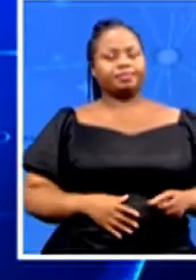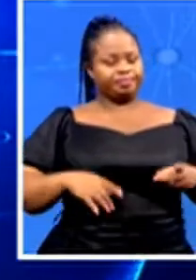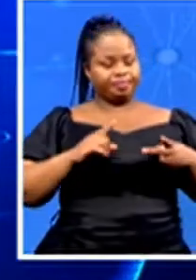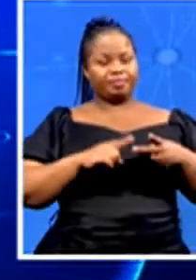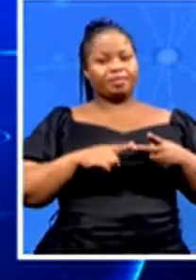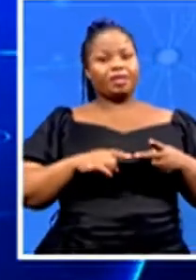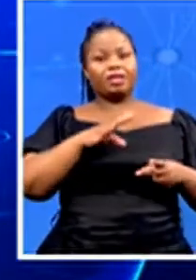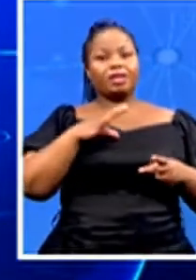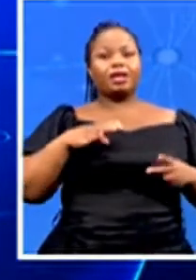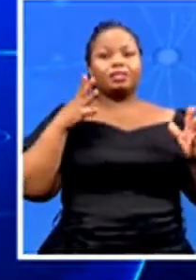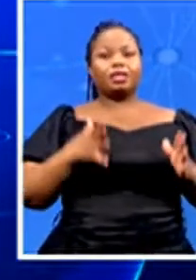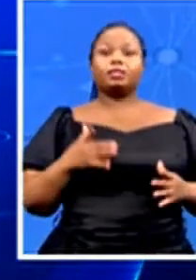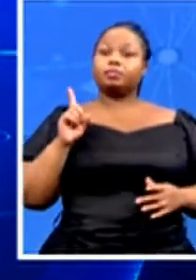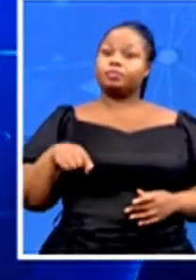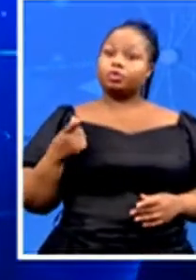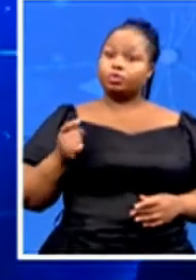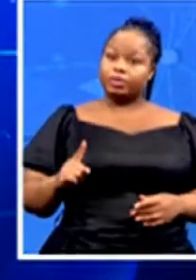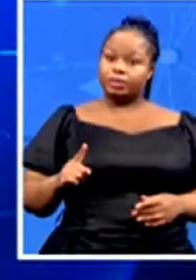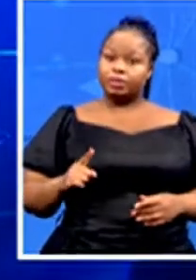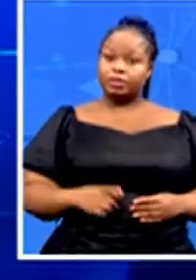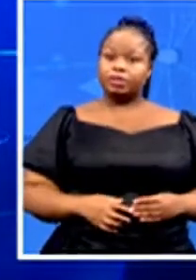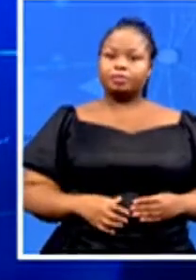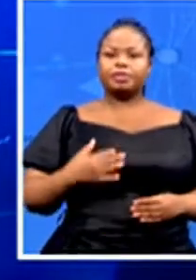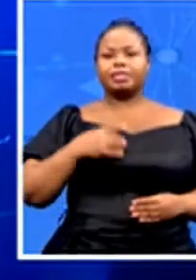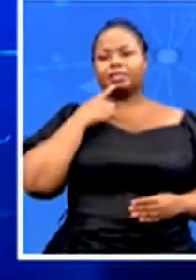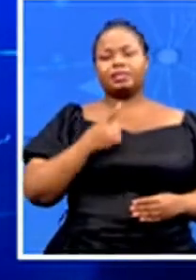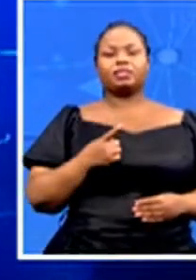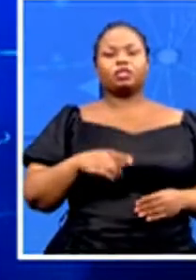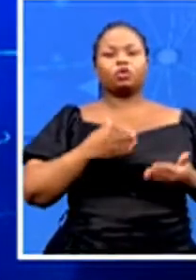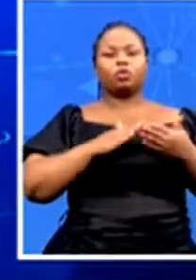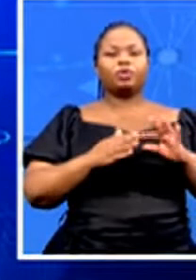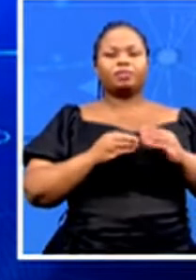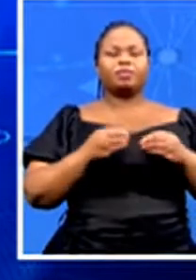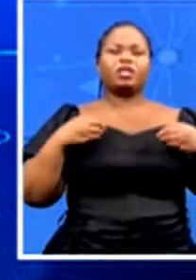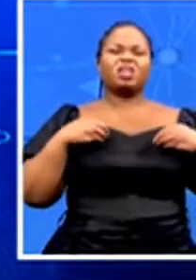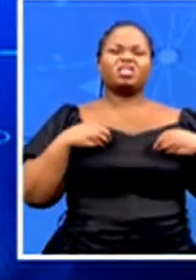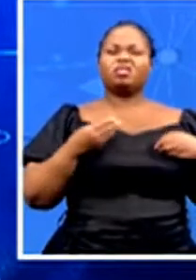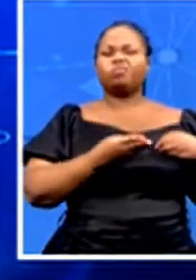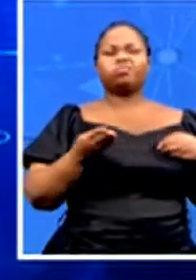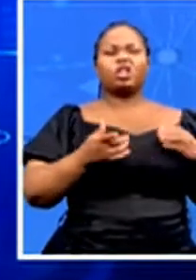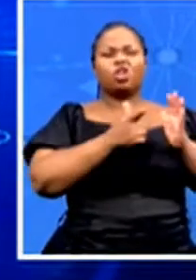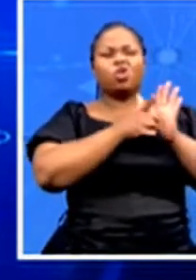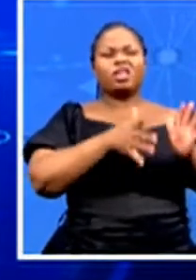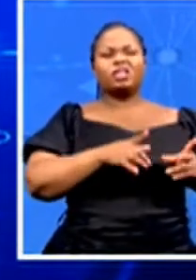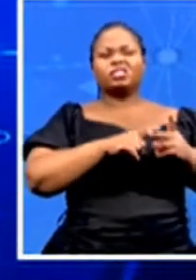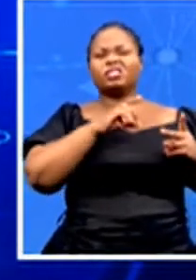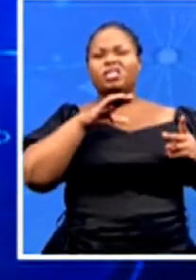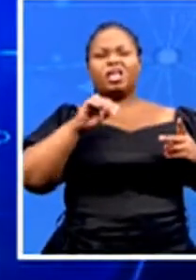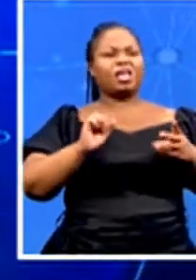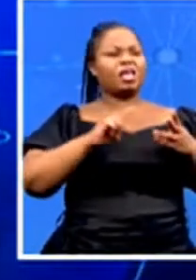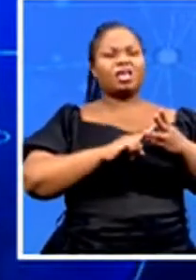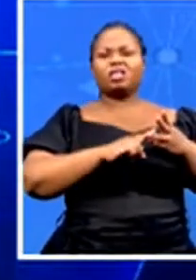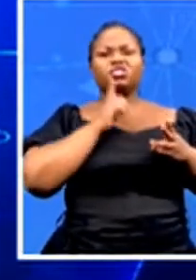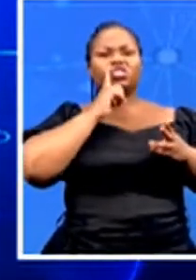there are assets in communities. There are teachers, there are lawyers, there are chartered accountants, there are planners, a range